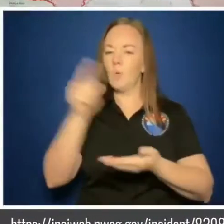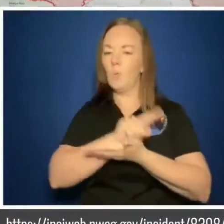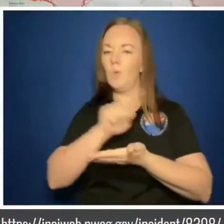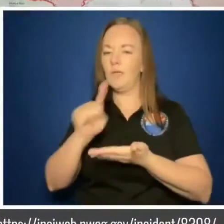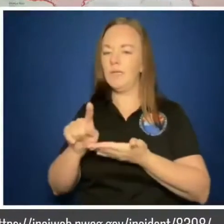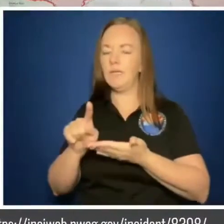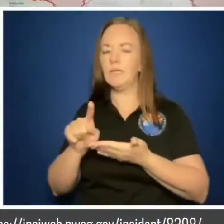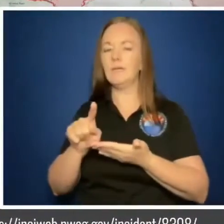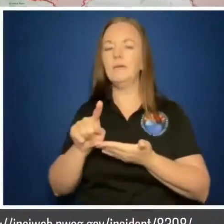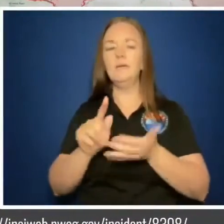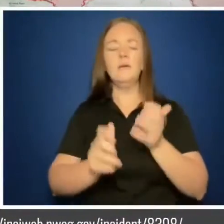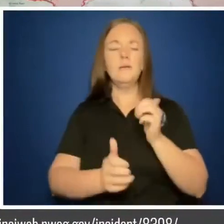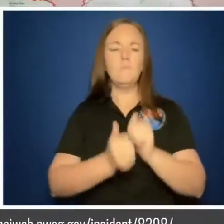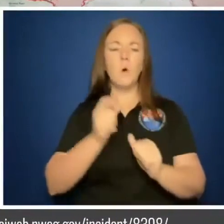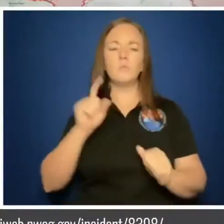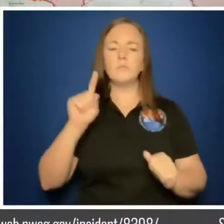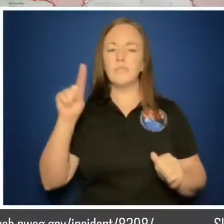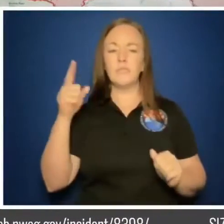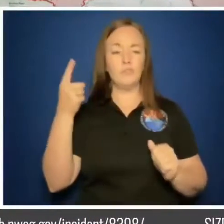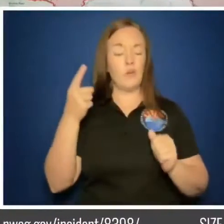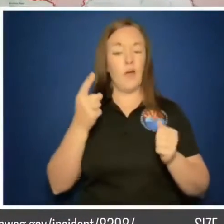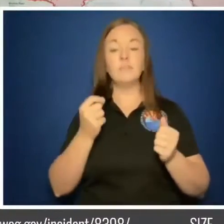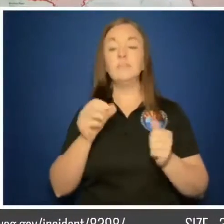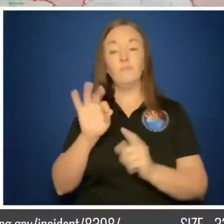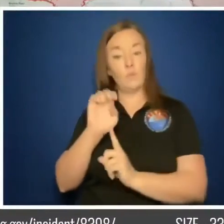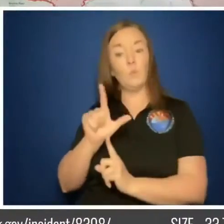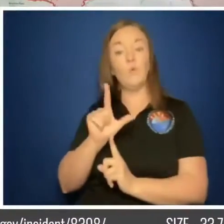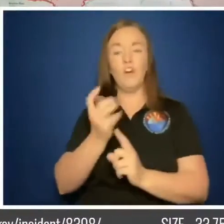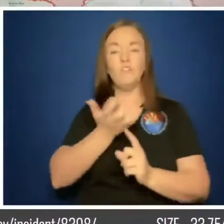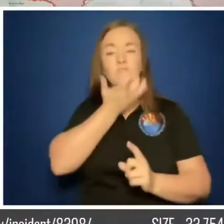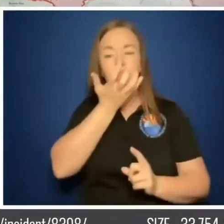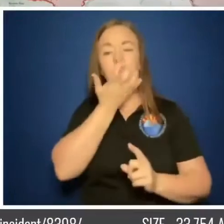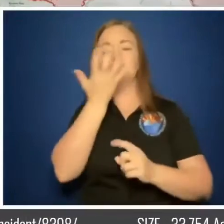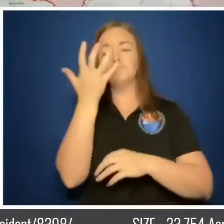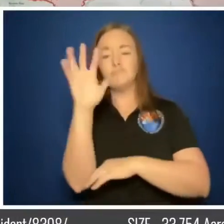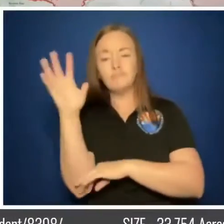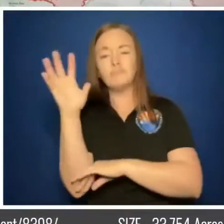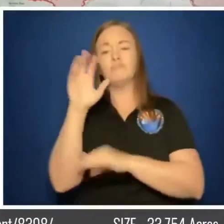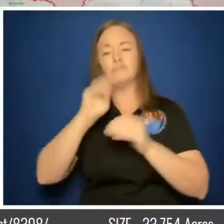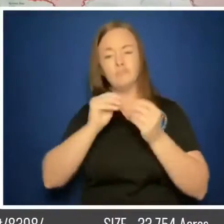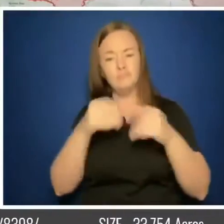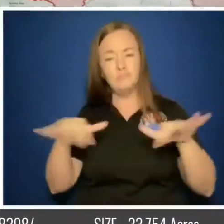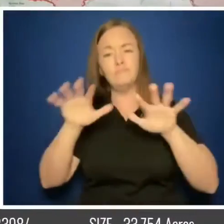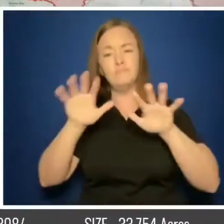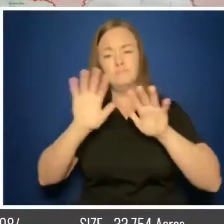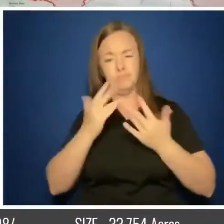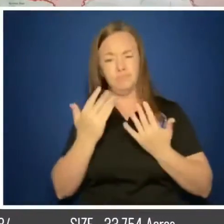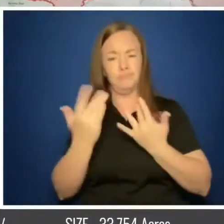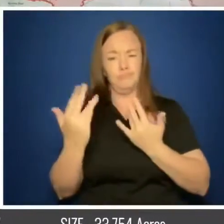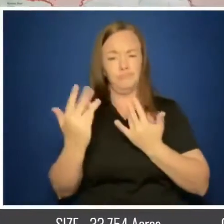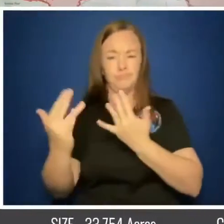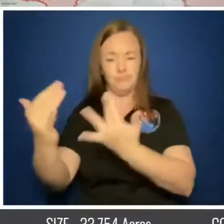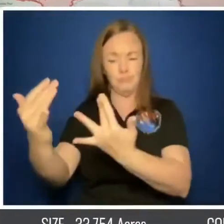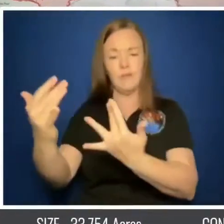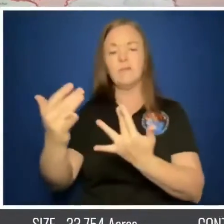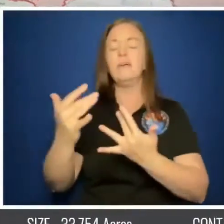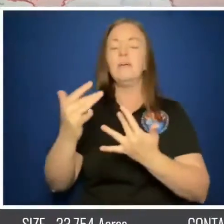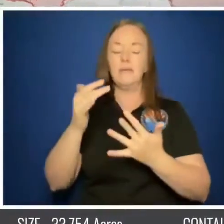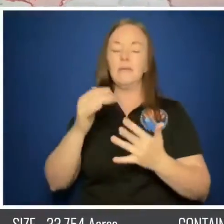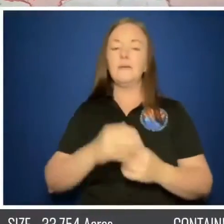mostly just driven by the fuel and topography, and a lot of the most intense smoke impacts have